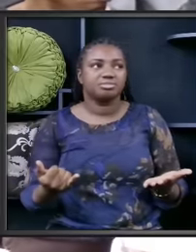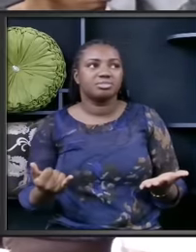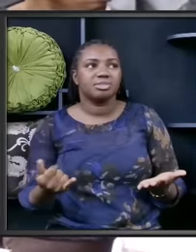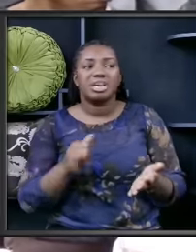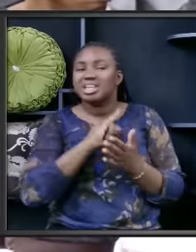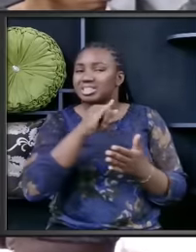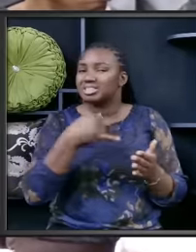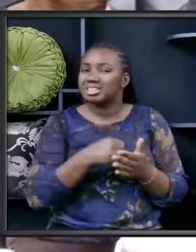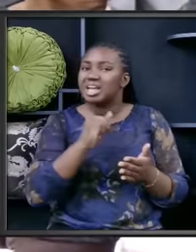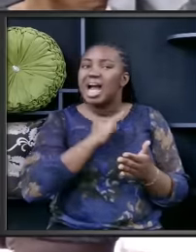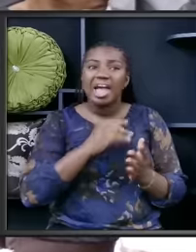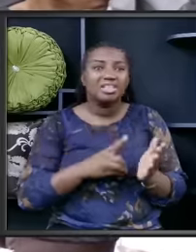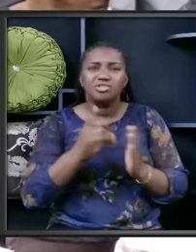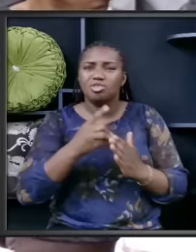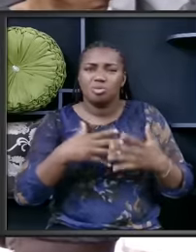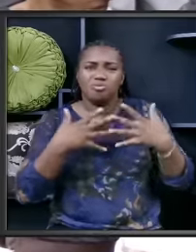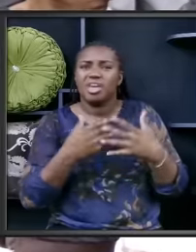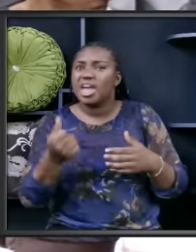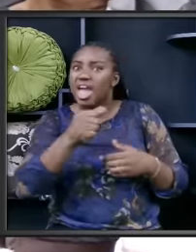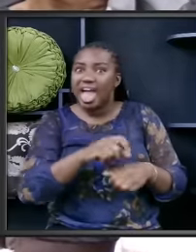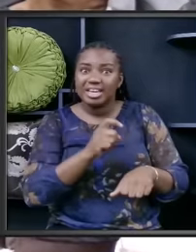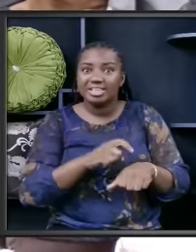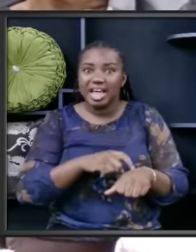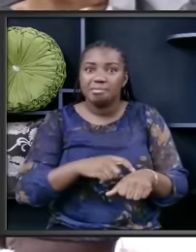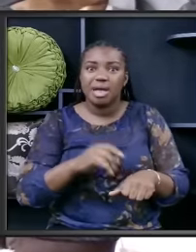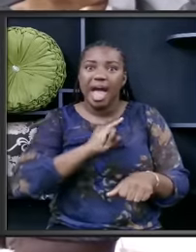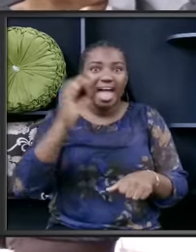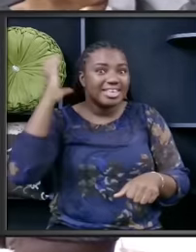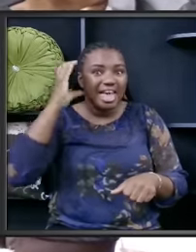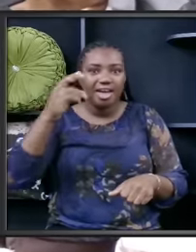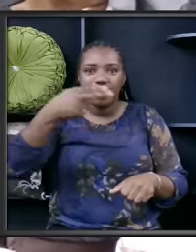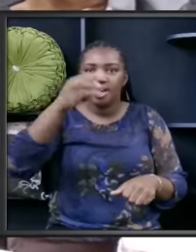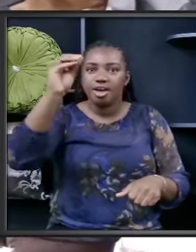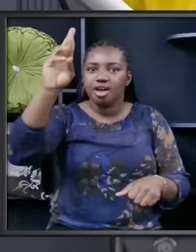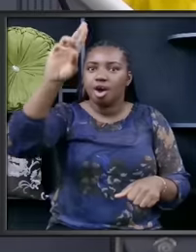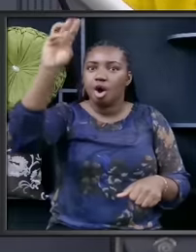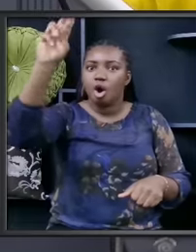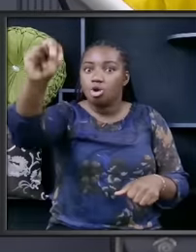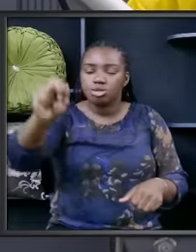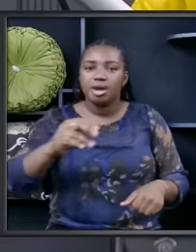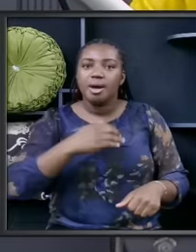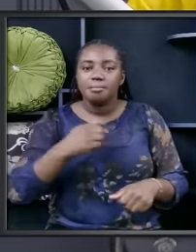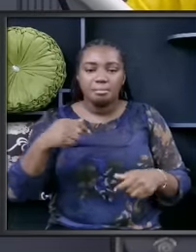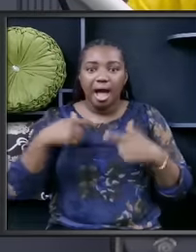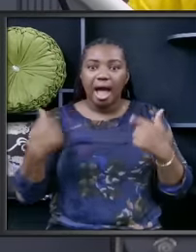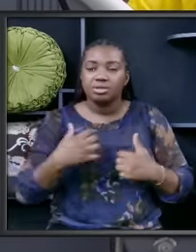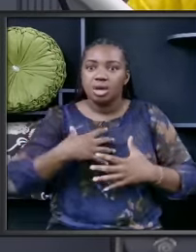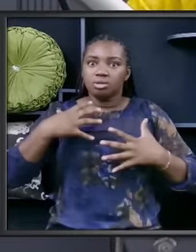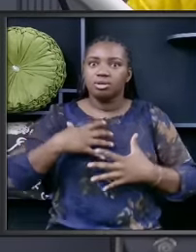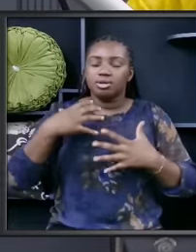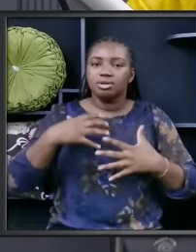So that is it, I can't develop fear. So every time we do papa forget, my mind will do fear. I can't tell him one day where